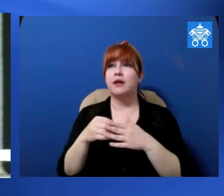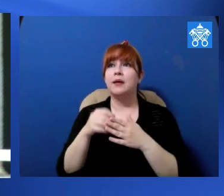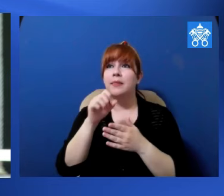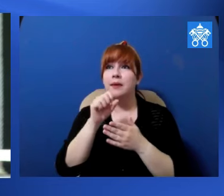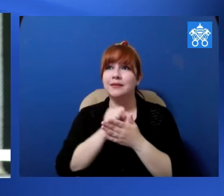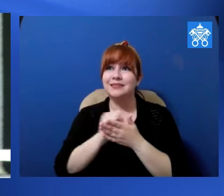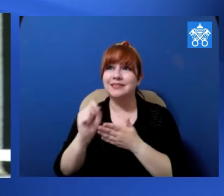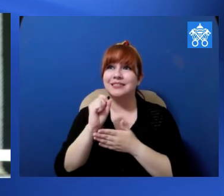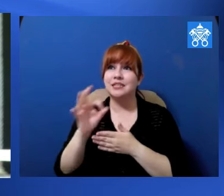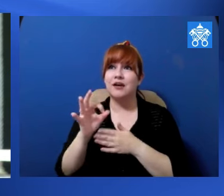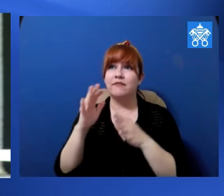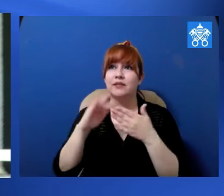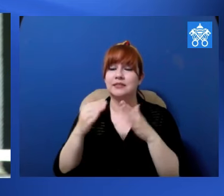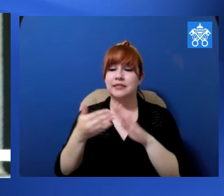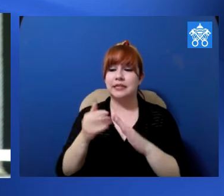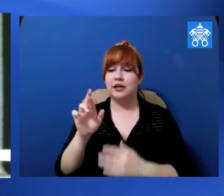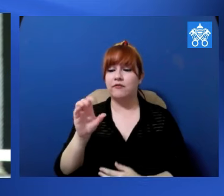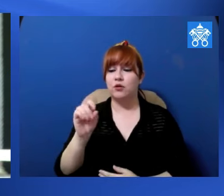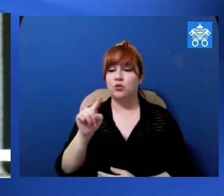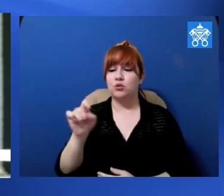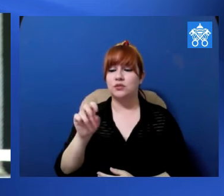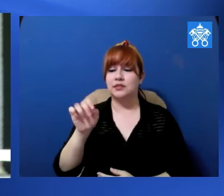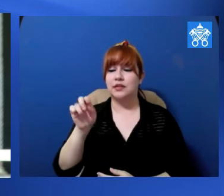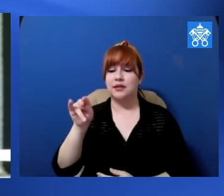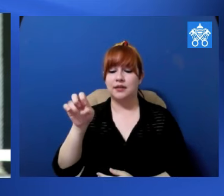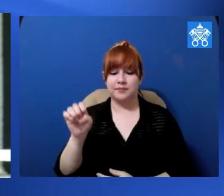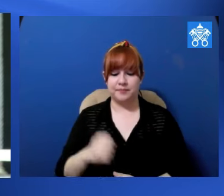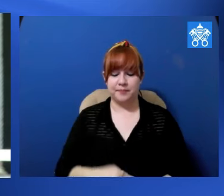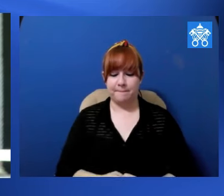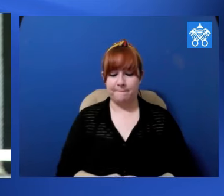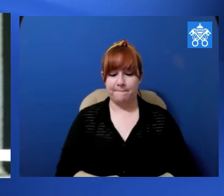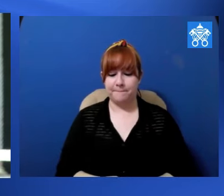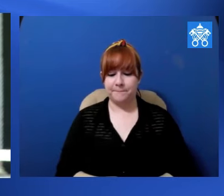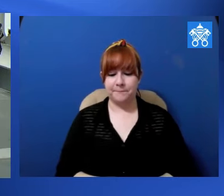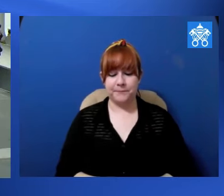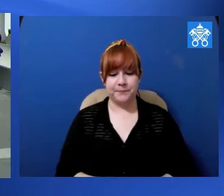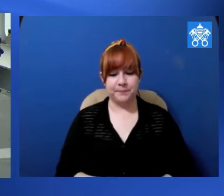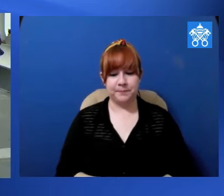Pontiff Ormistus, the patron saint of the city of Frosinone.